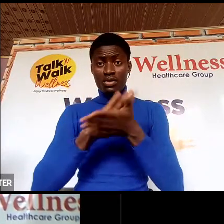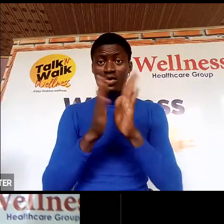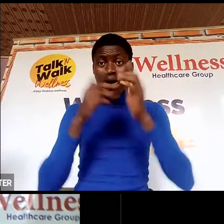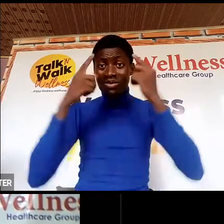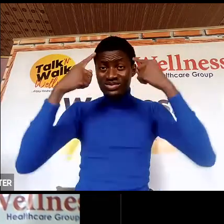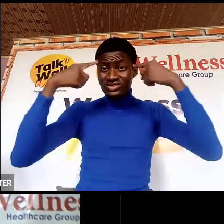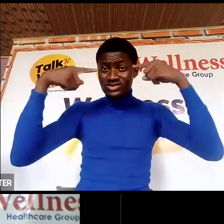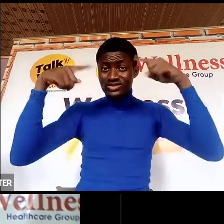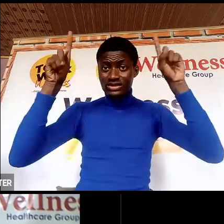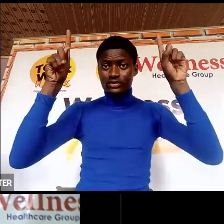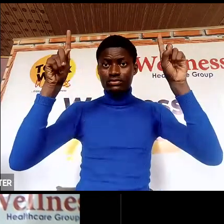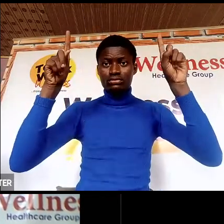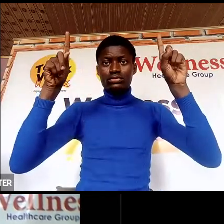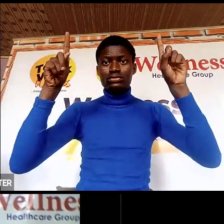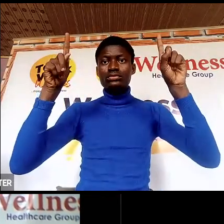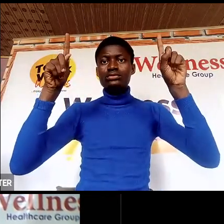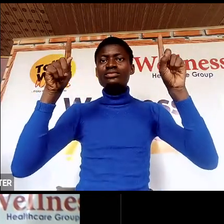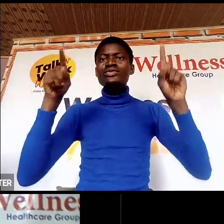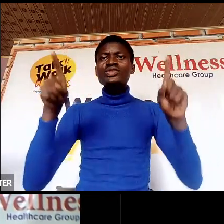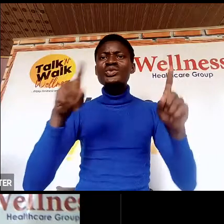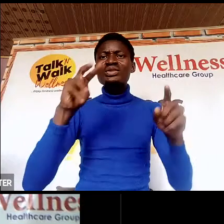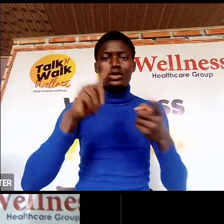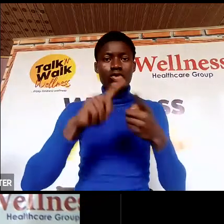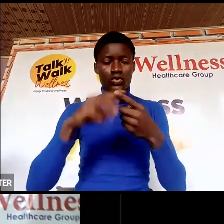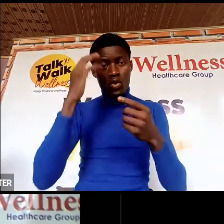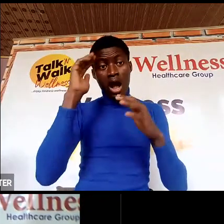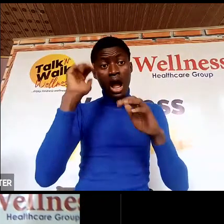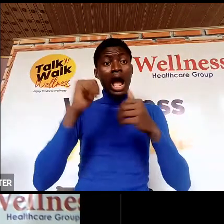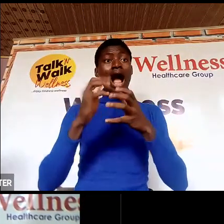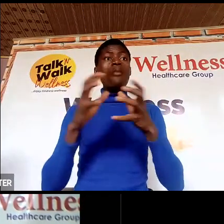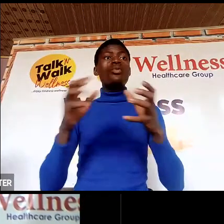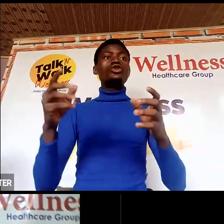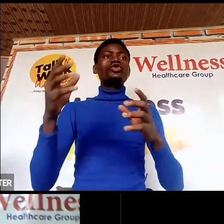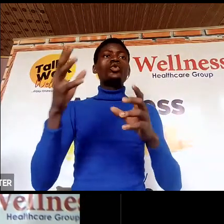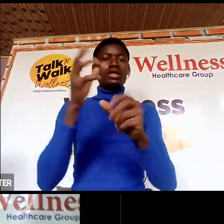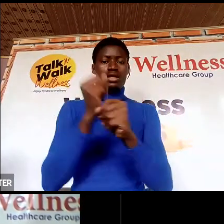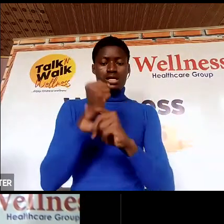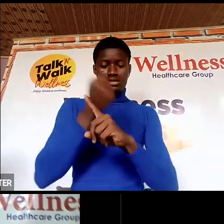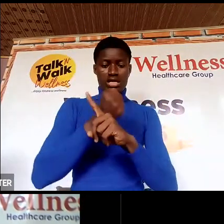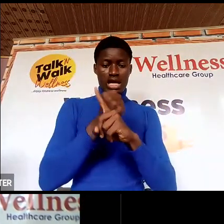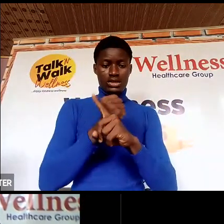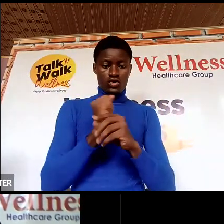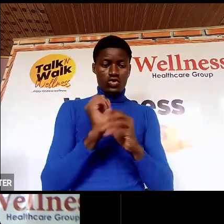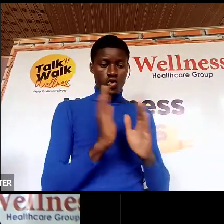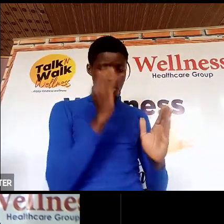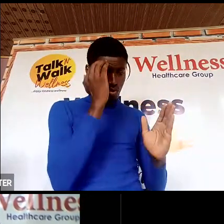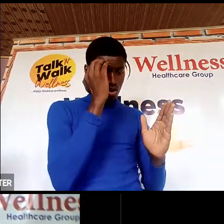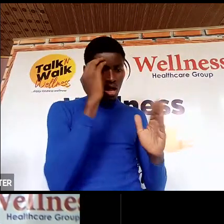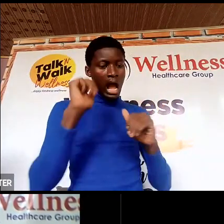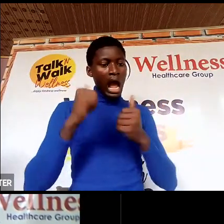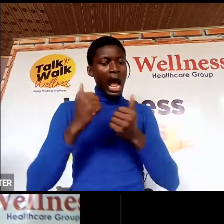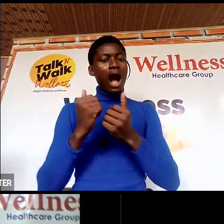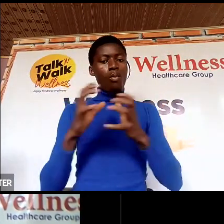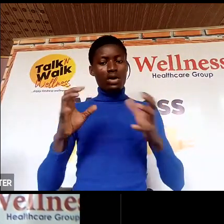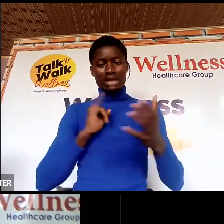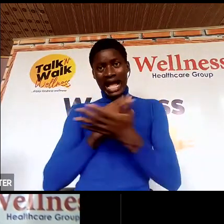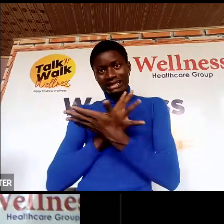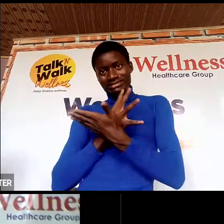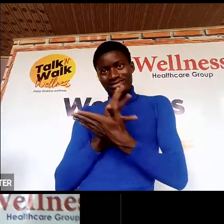and how much you are spending. You have to be able to know that if I know that this month I'm spending 10,000 naira on recharge